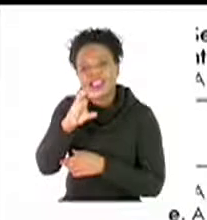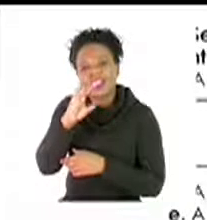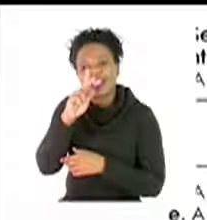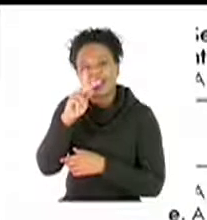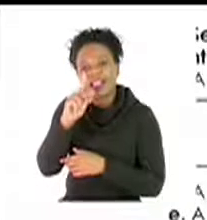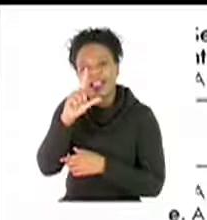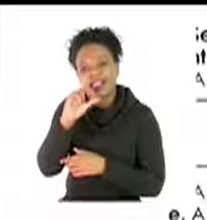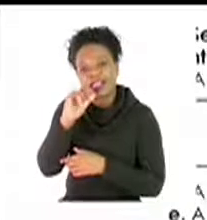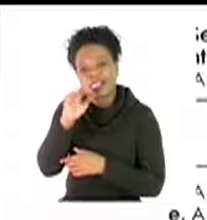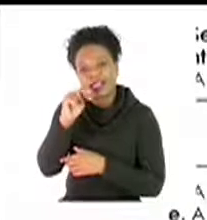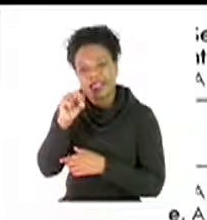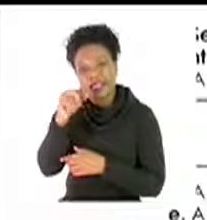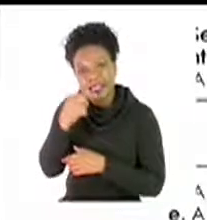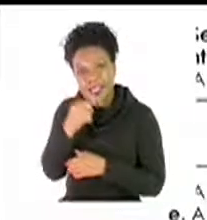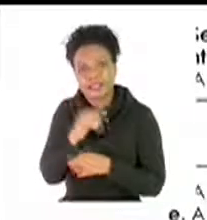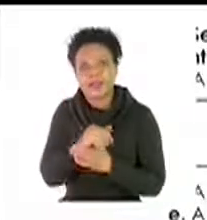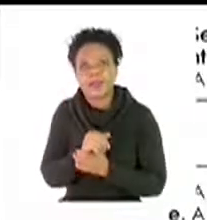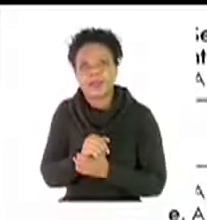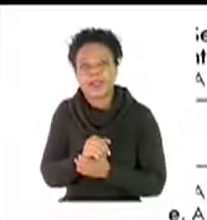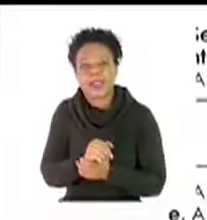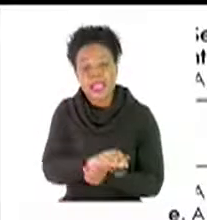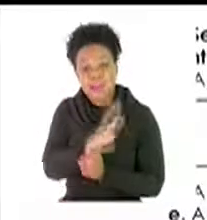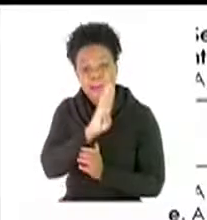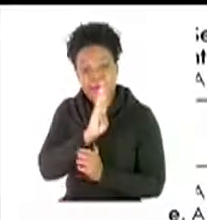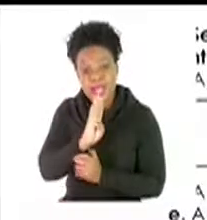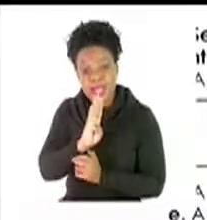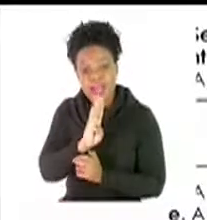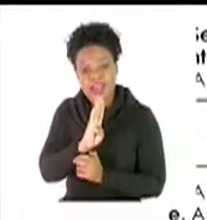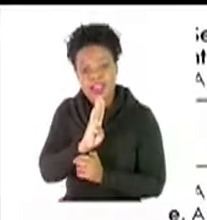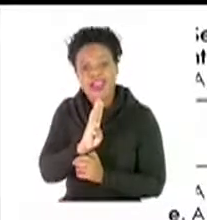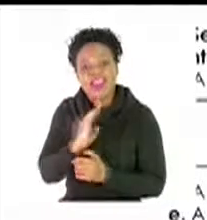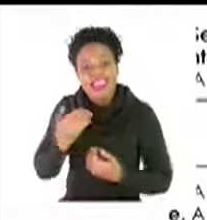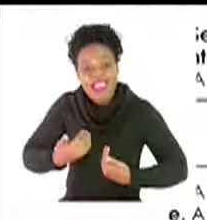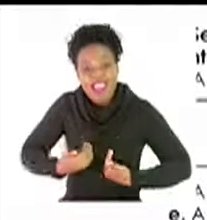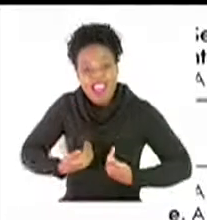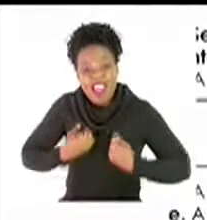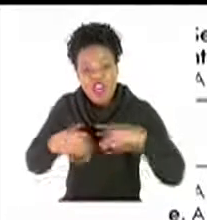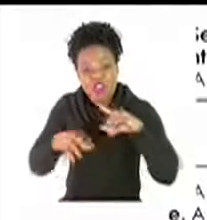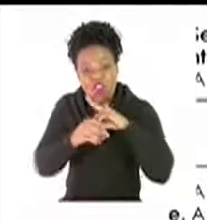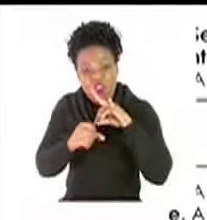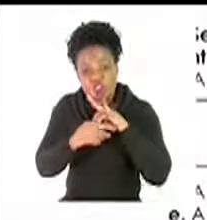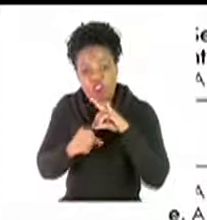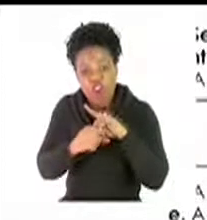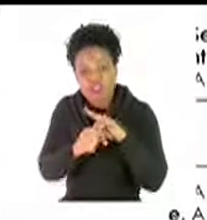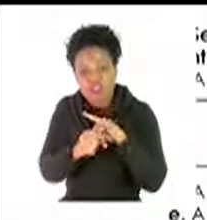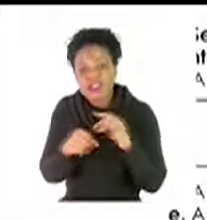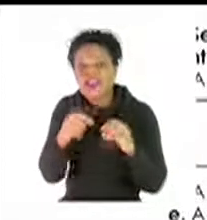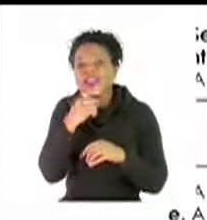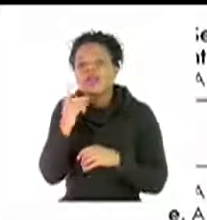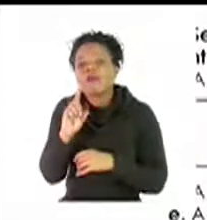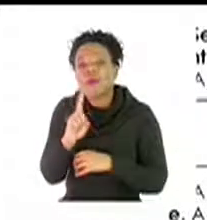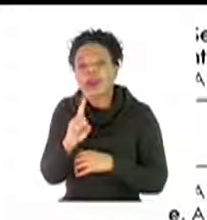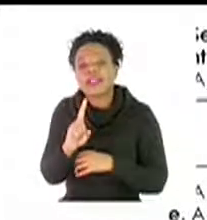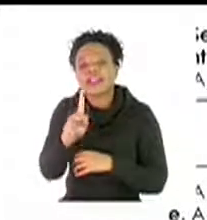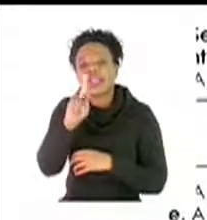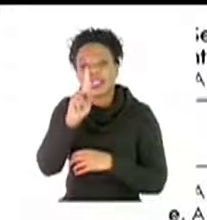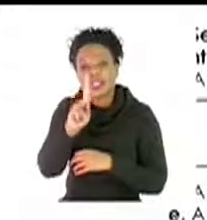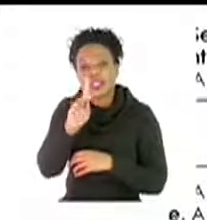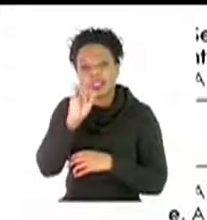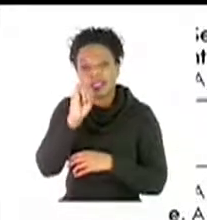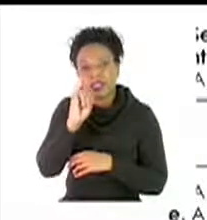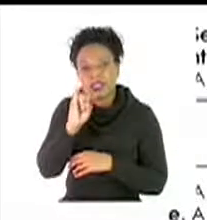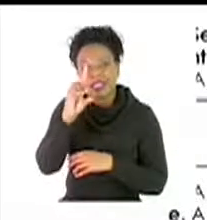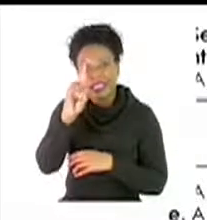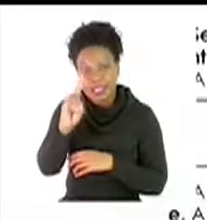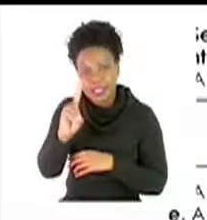A young goat is a kid. So you proceed from C up to N,